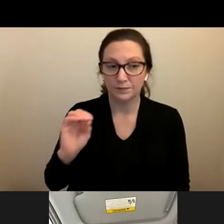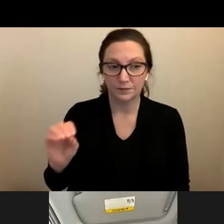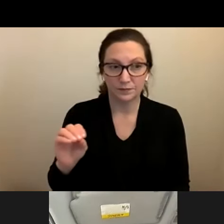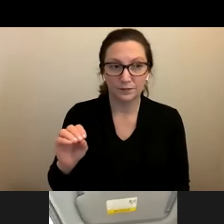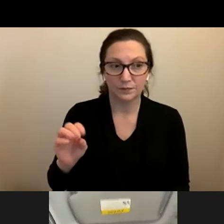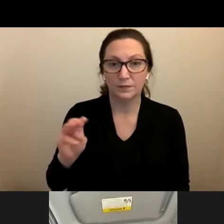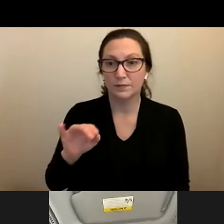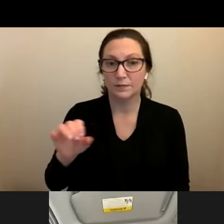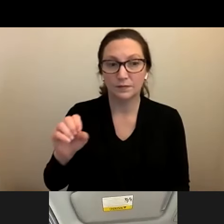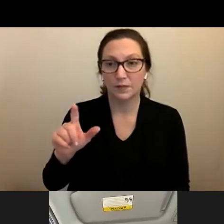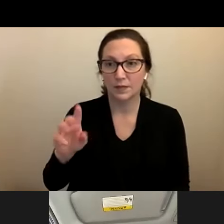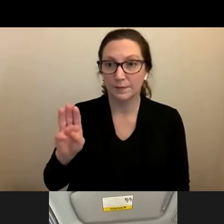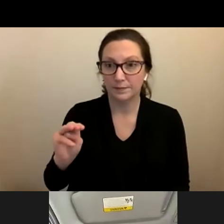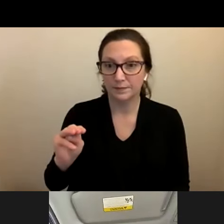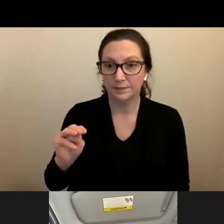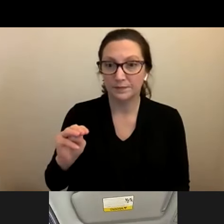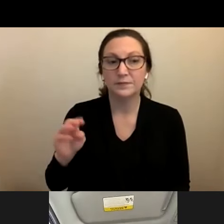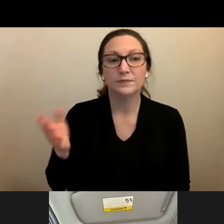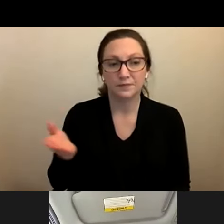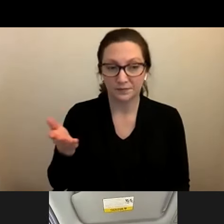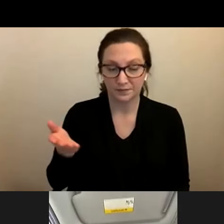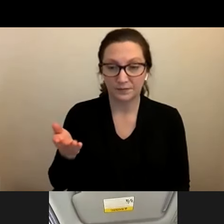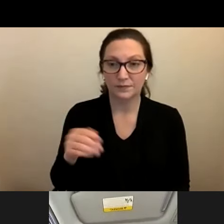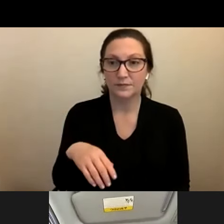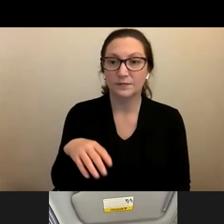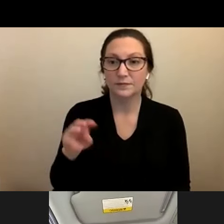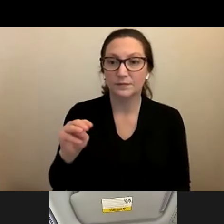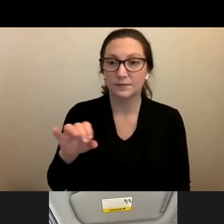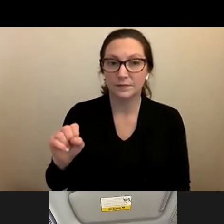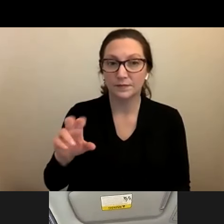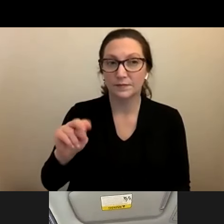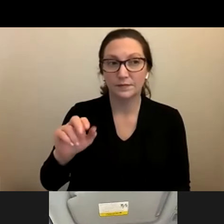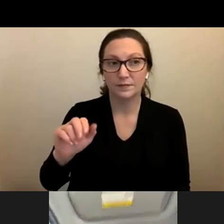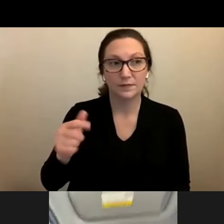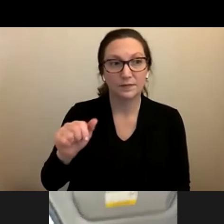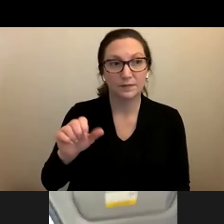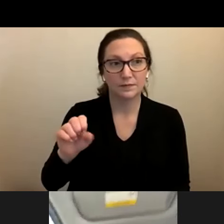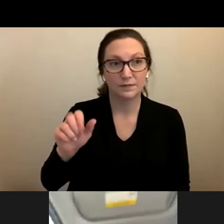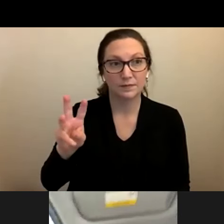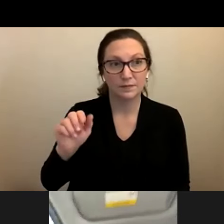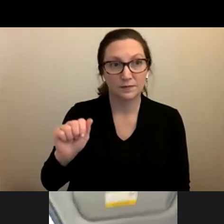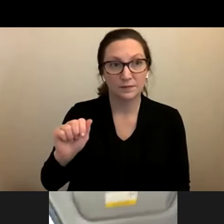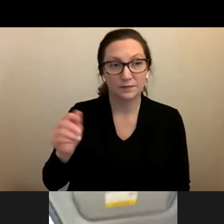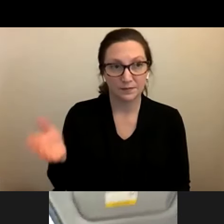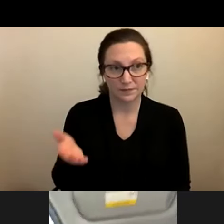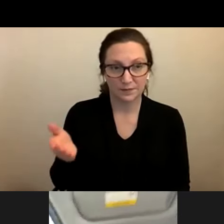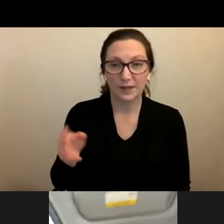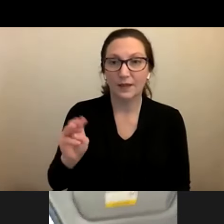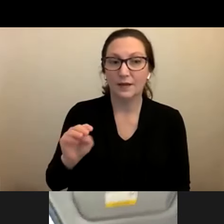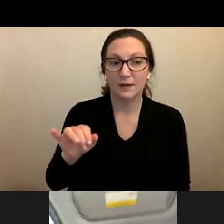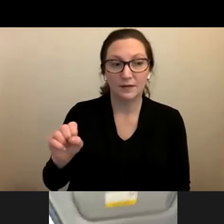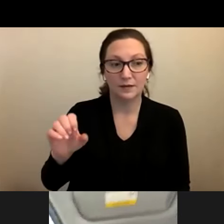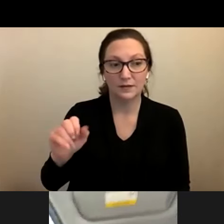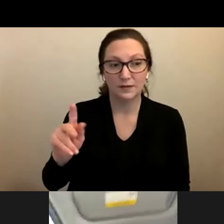Ms. Lam, Here. Ms. Nagasawa, Here. Ms. Garrett,